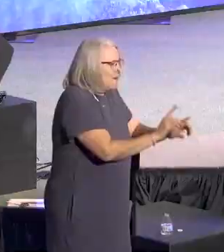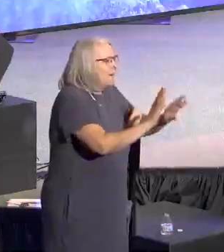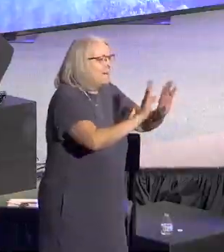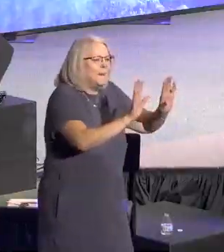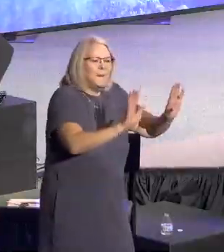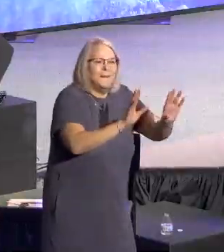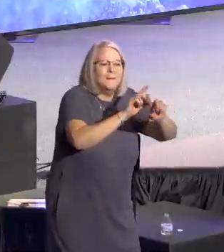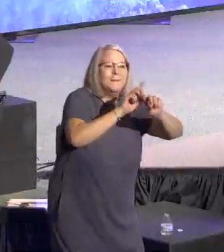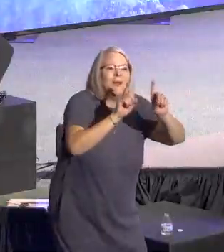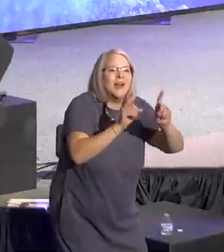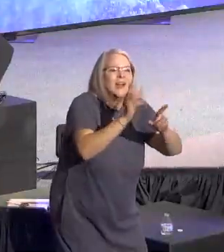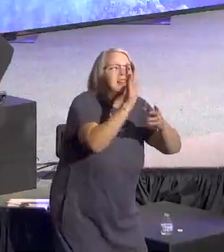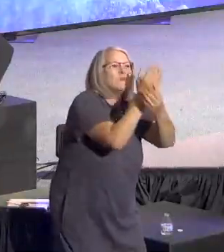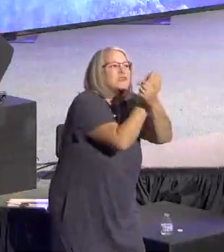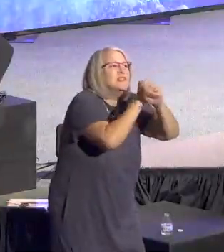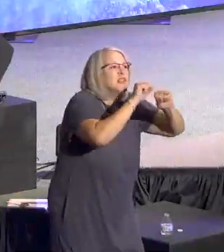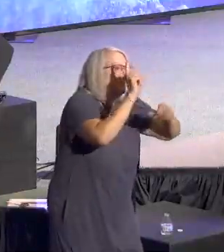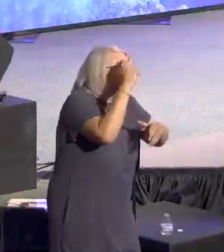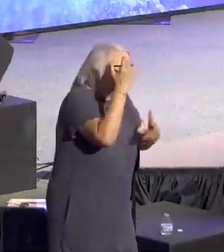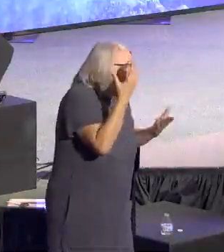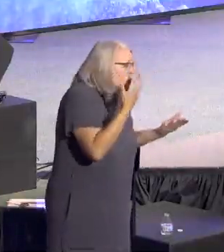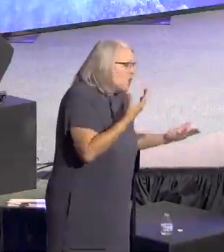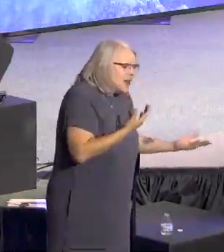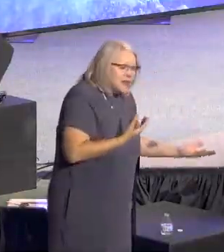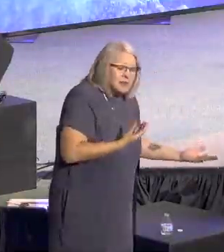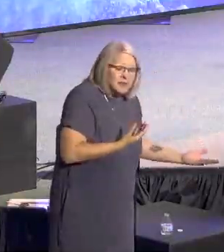by grace. But you know,